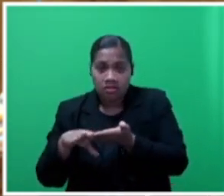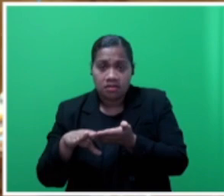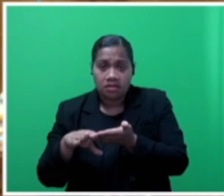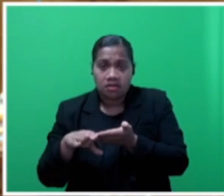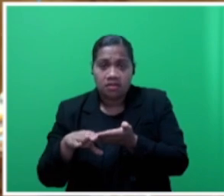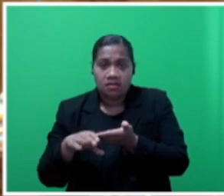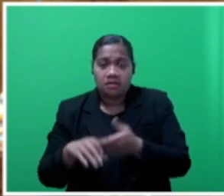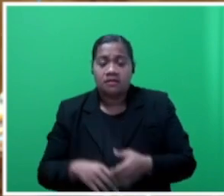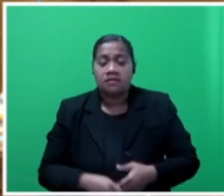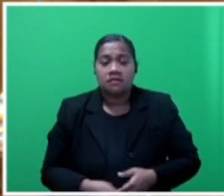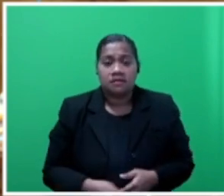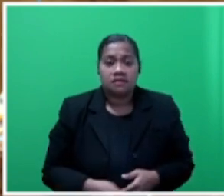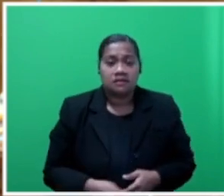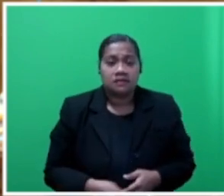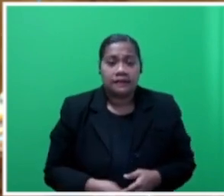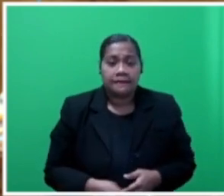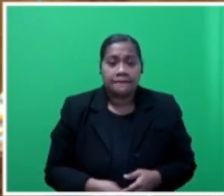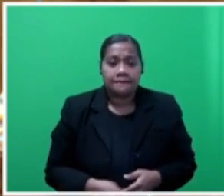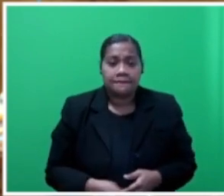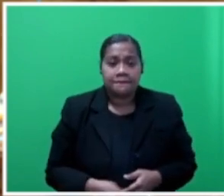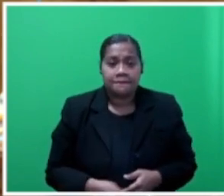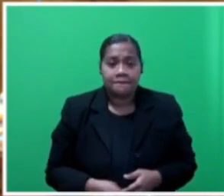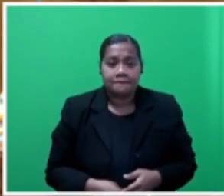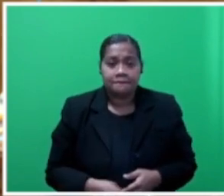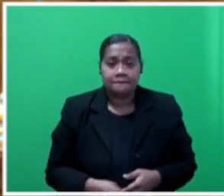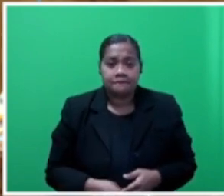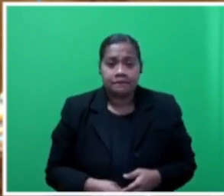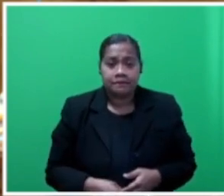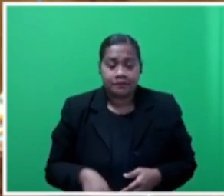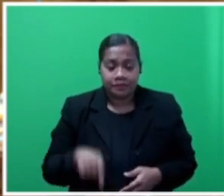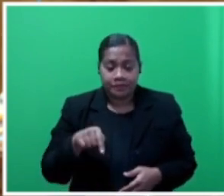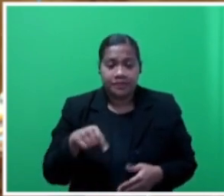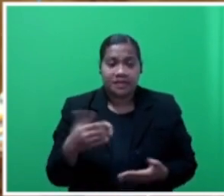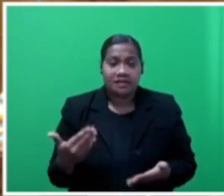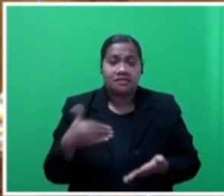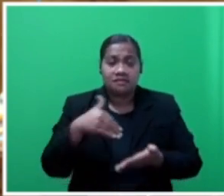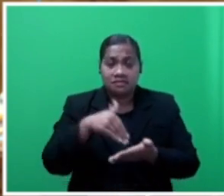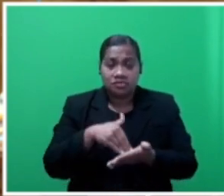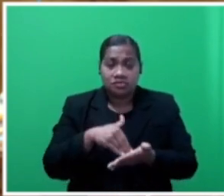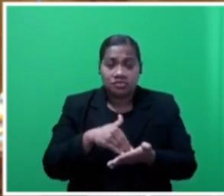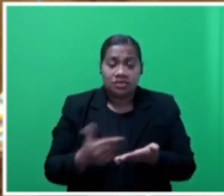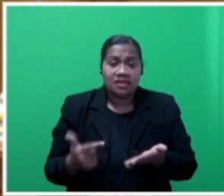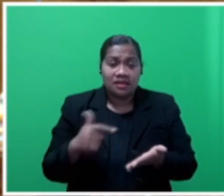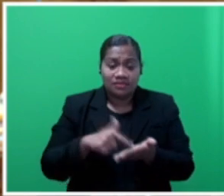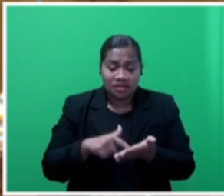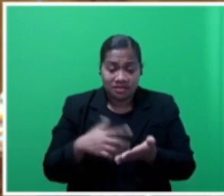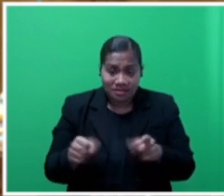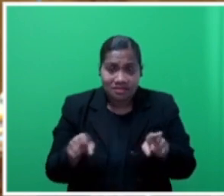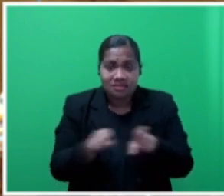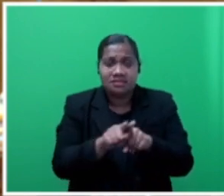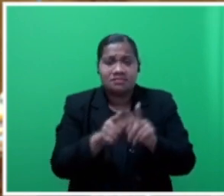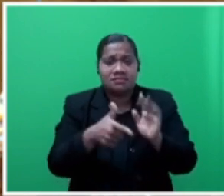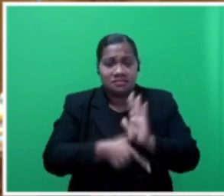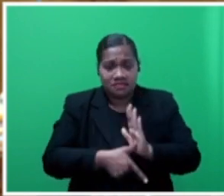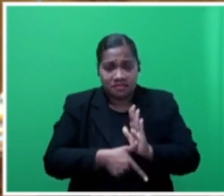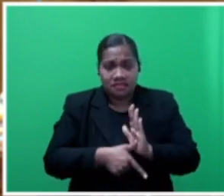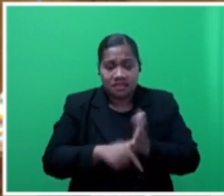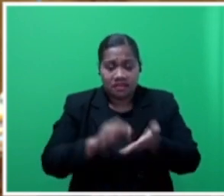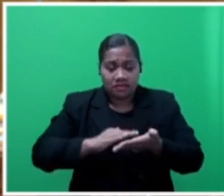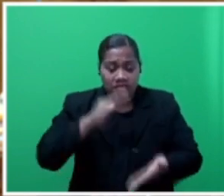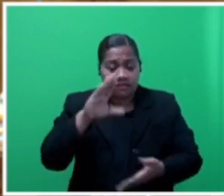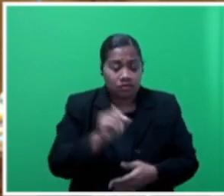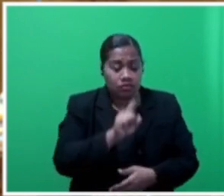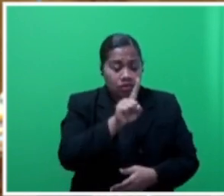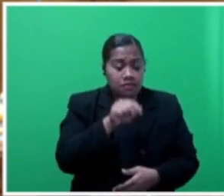This is in addition to a contingency liability for the same period, which has increased from